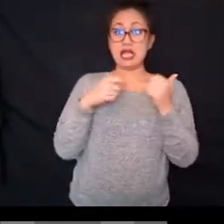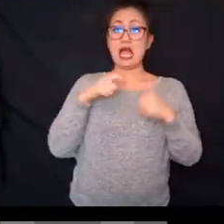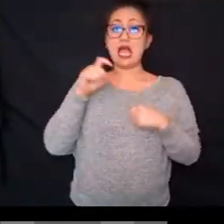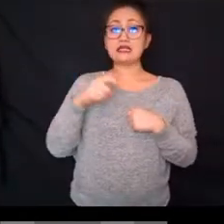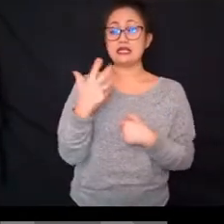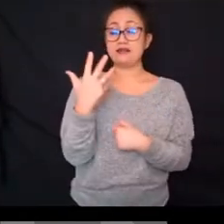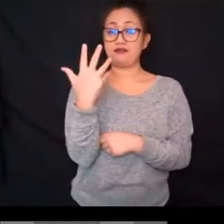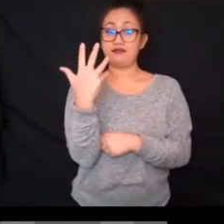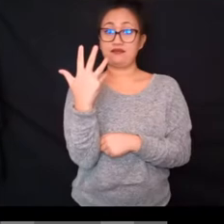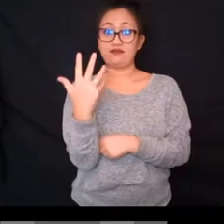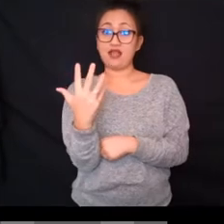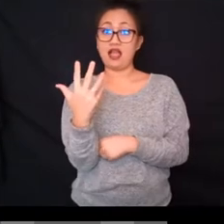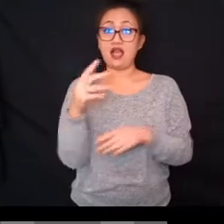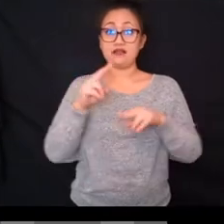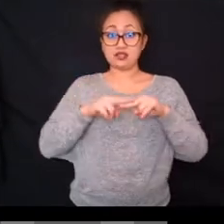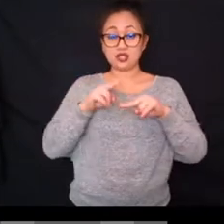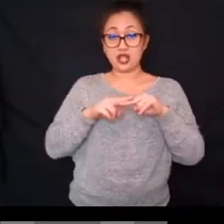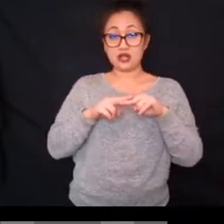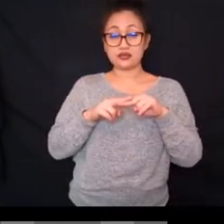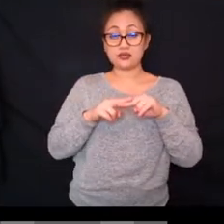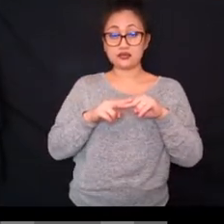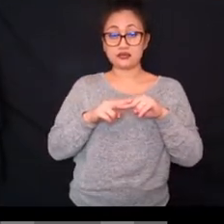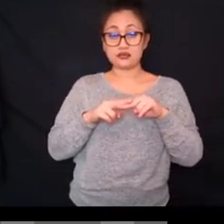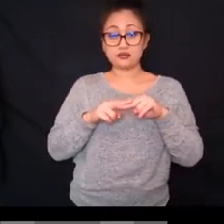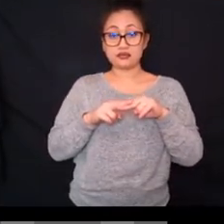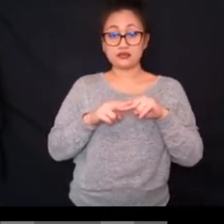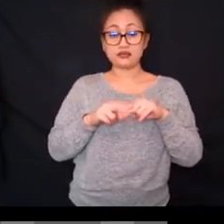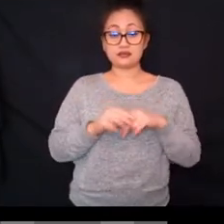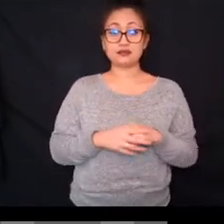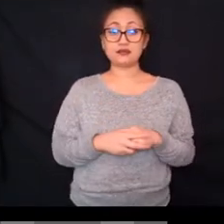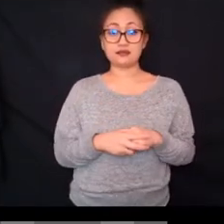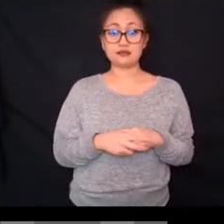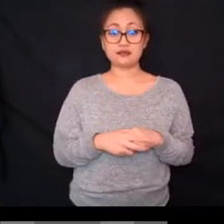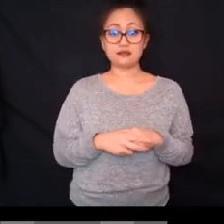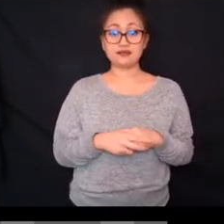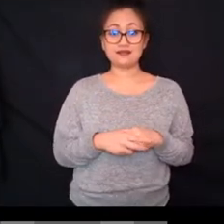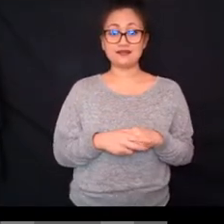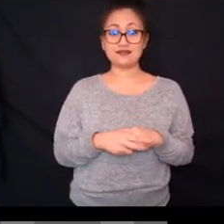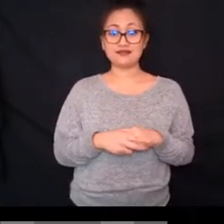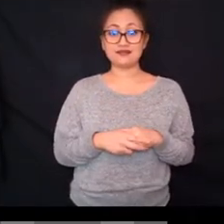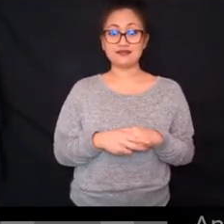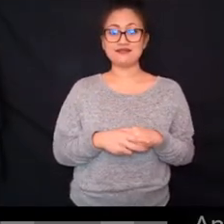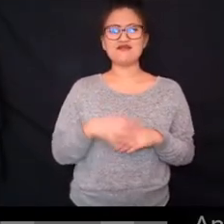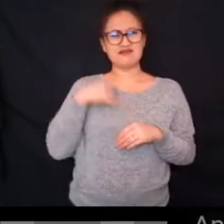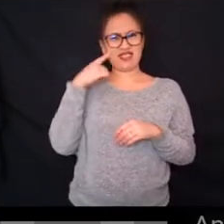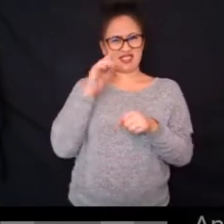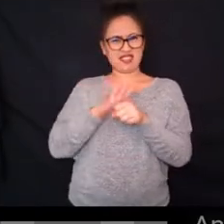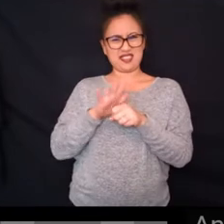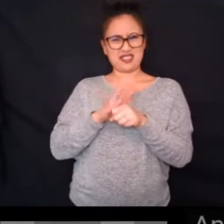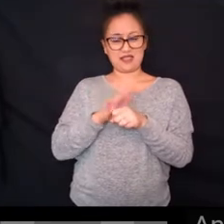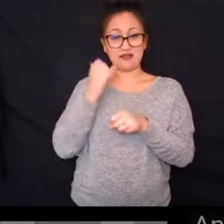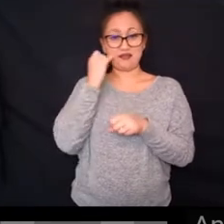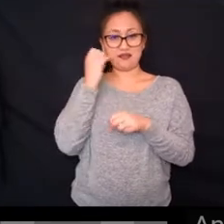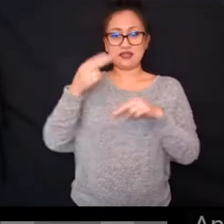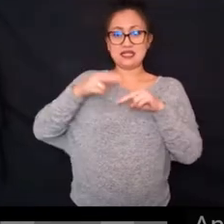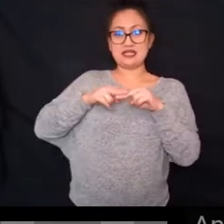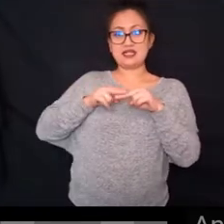1, 2, 3, 4, 5. Me too. I think that will be enough if you'll go back to where your chair would